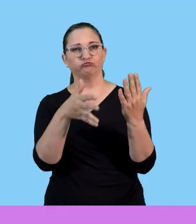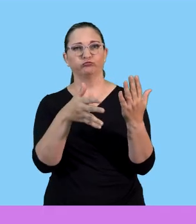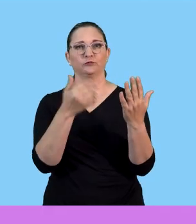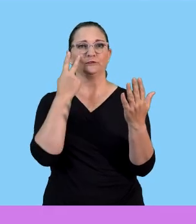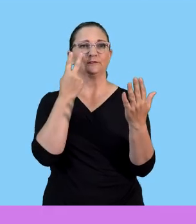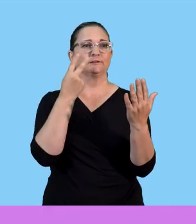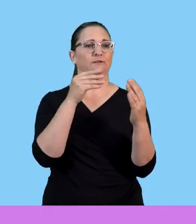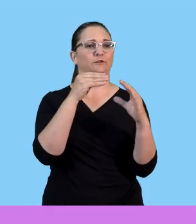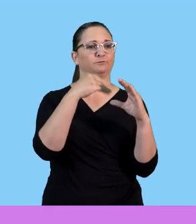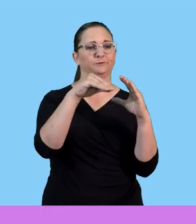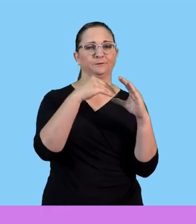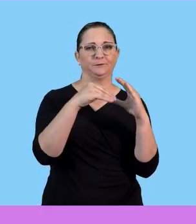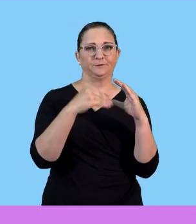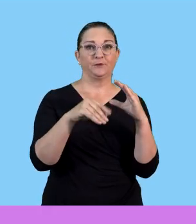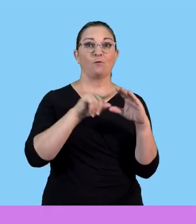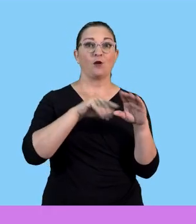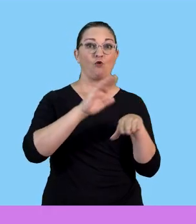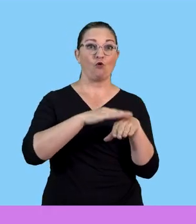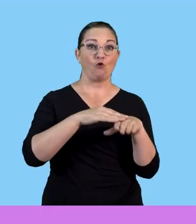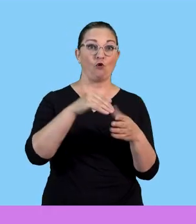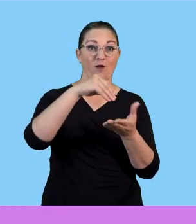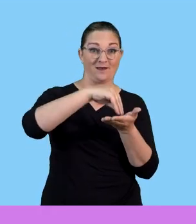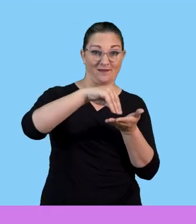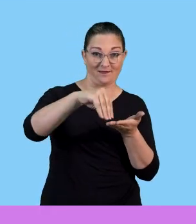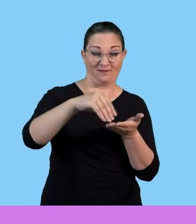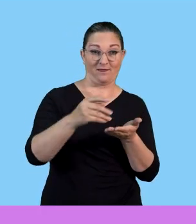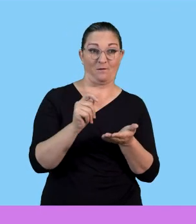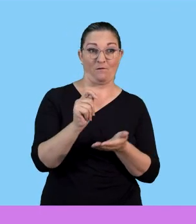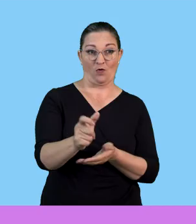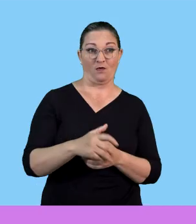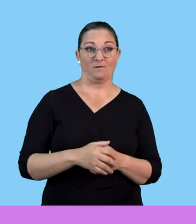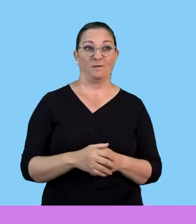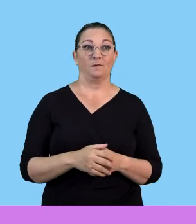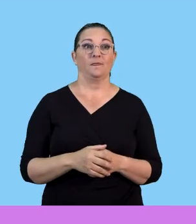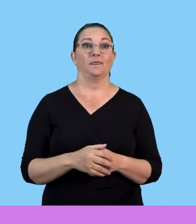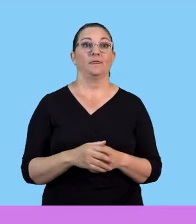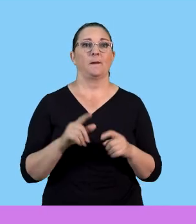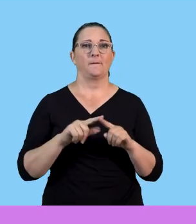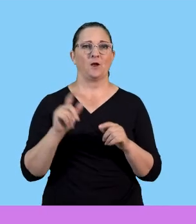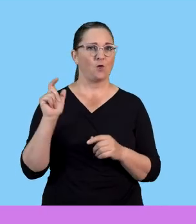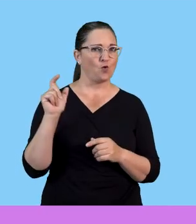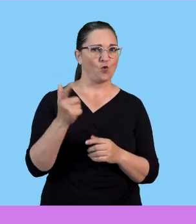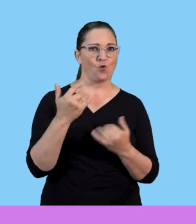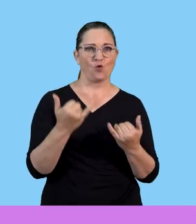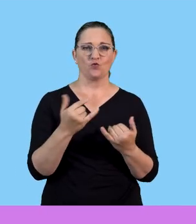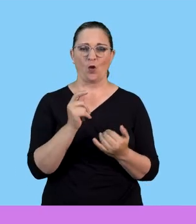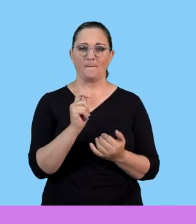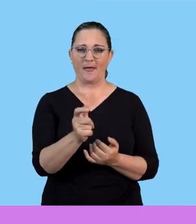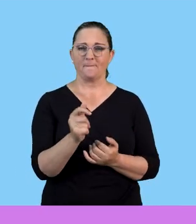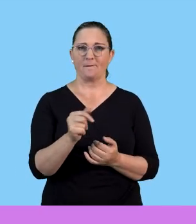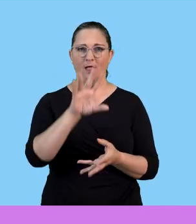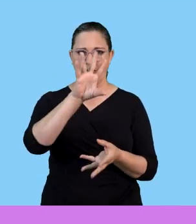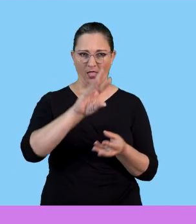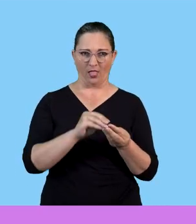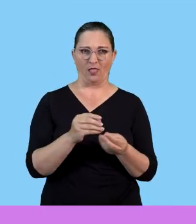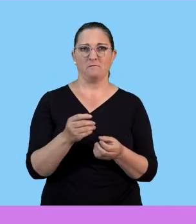of transactions showing purchases bought on credit, interest charge, amount due, and all payments that